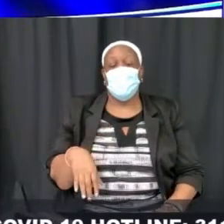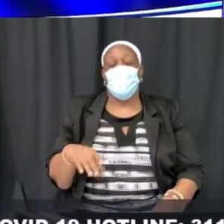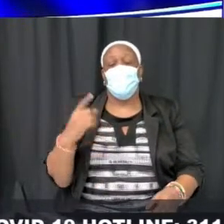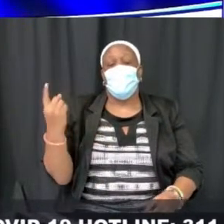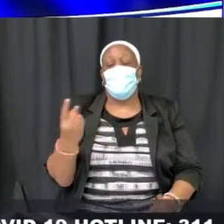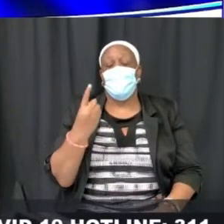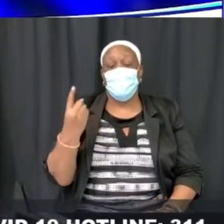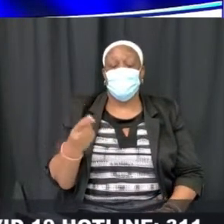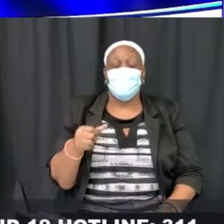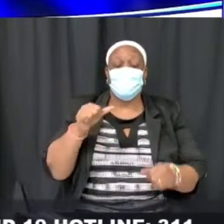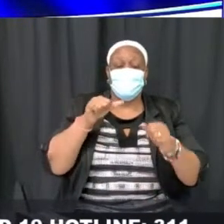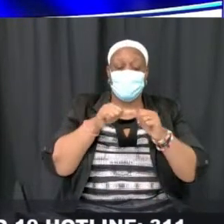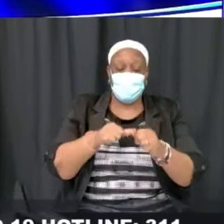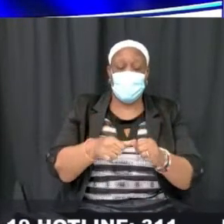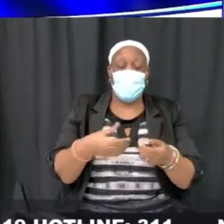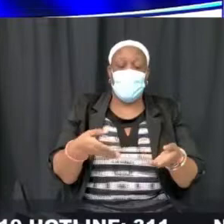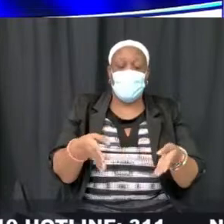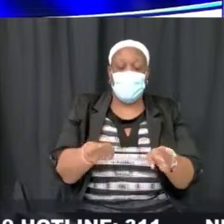remain closed.